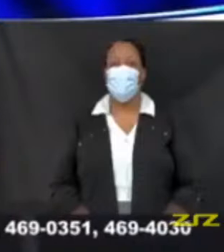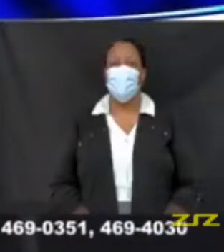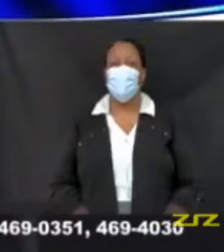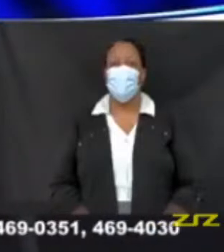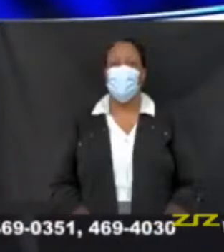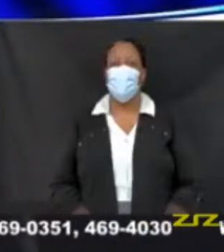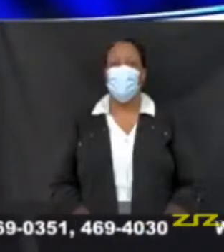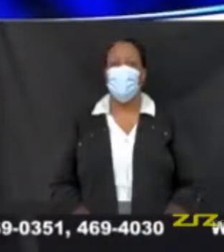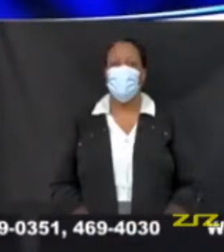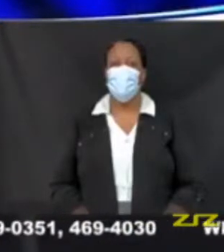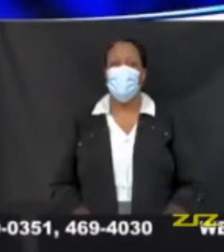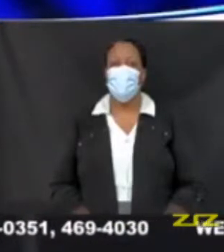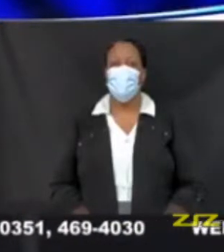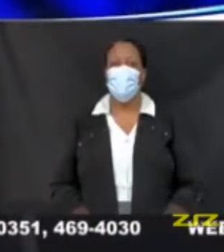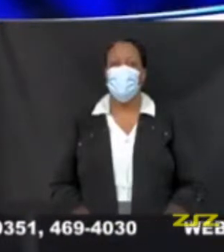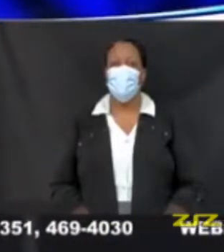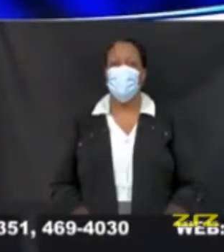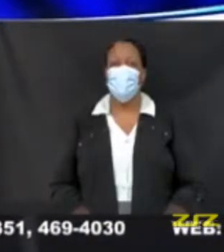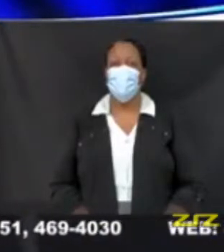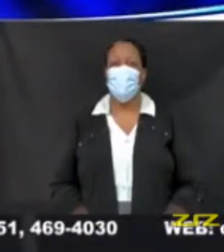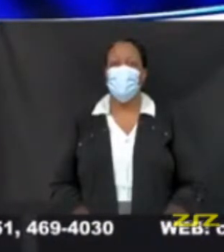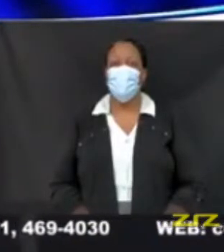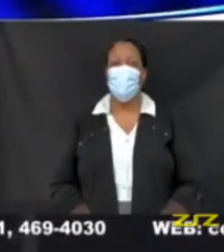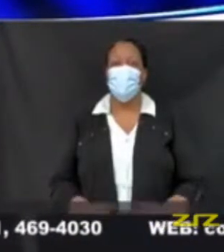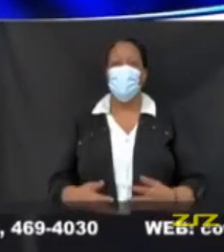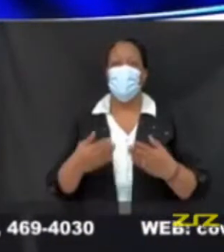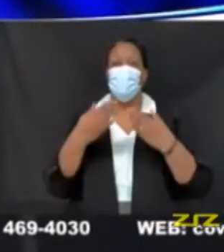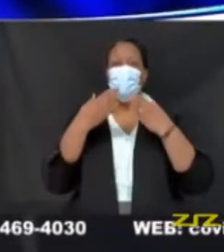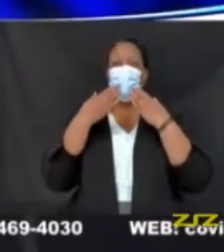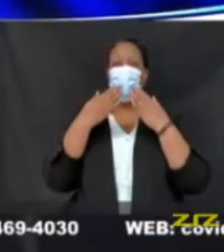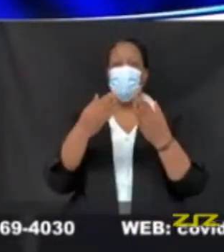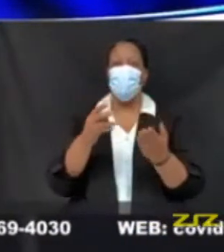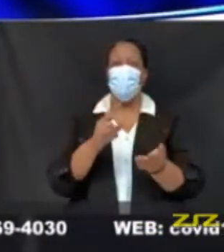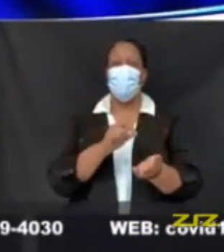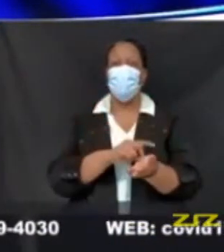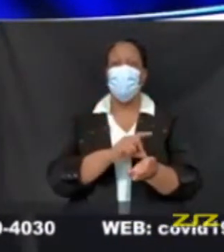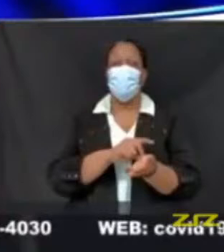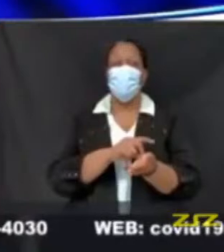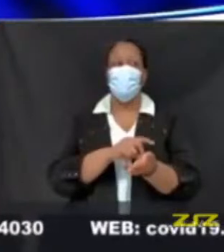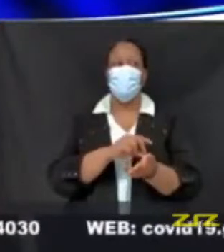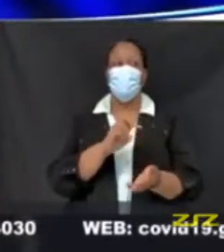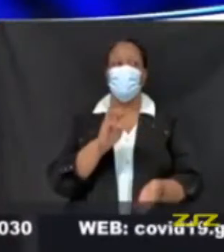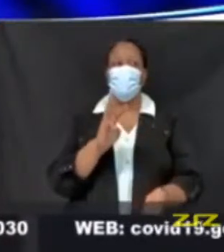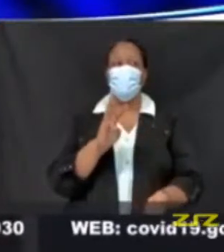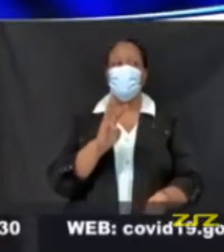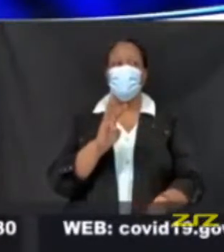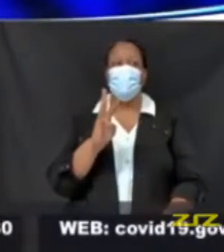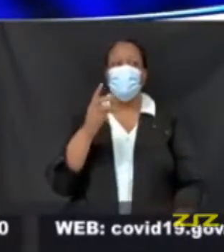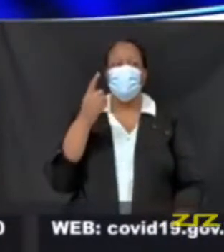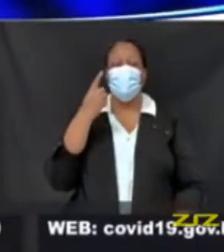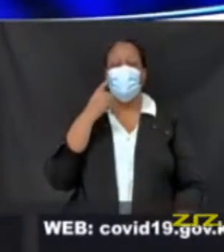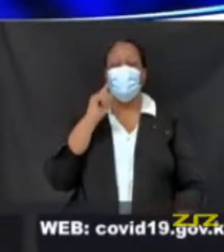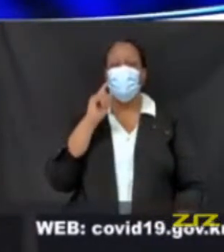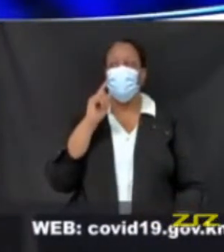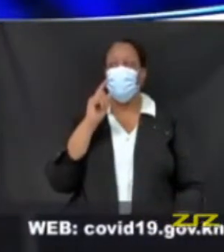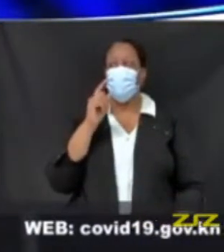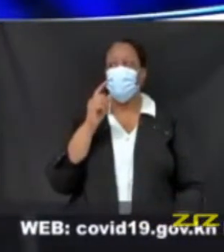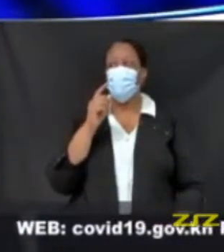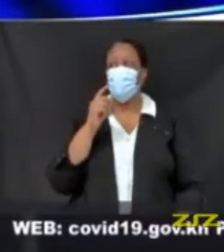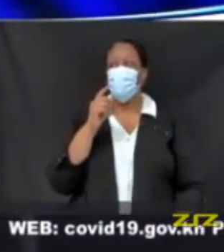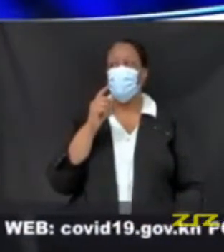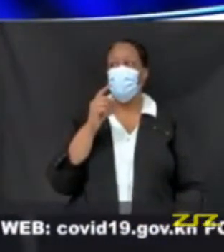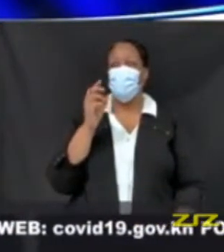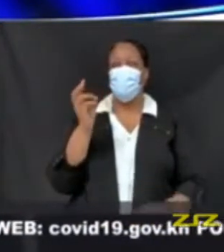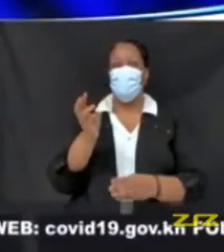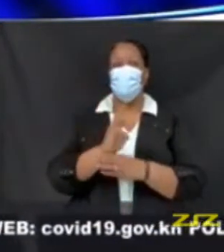Thank you very much, Dr. Wilkinson, for your presentation. I wondered myself